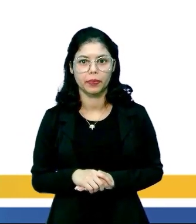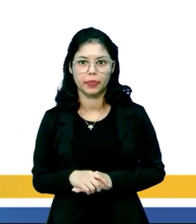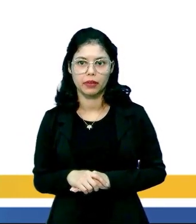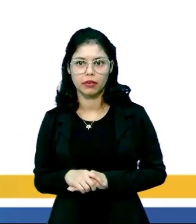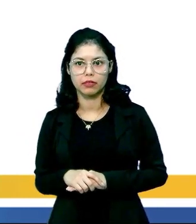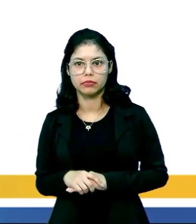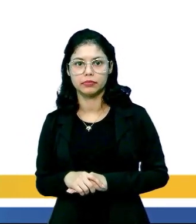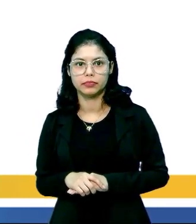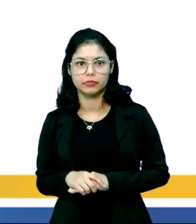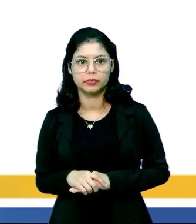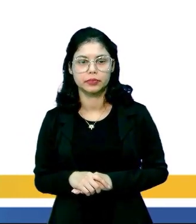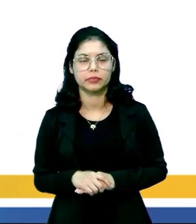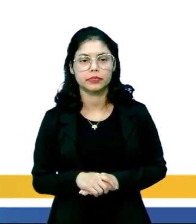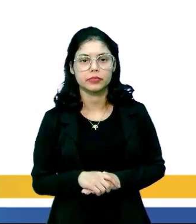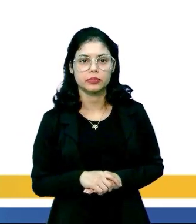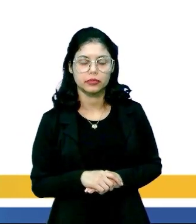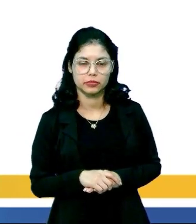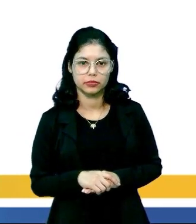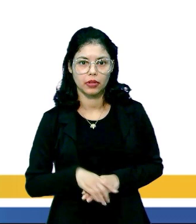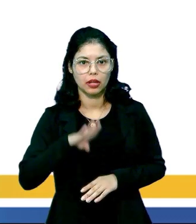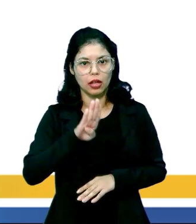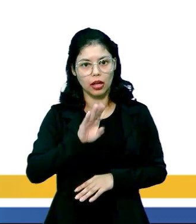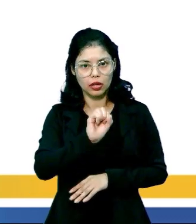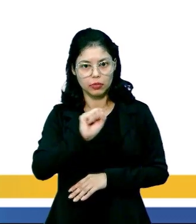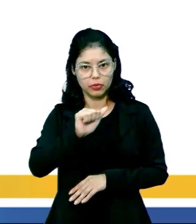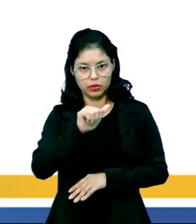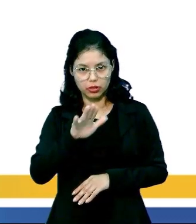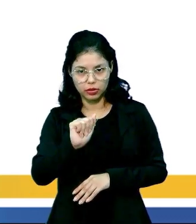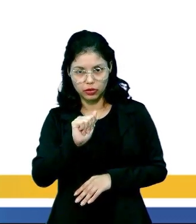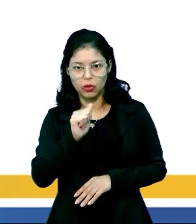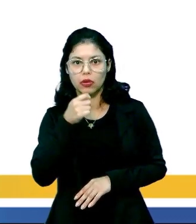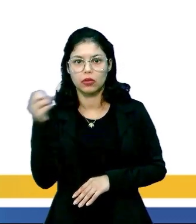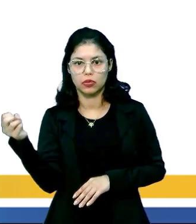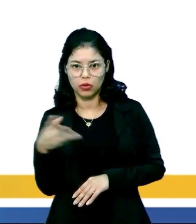Beat and were of them